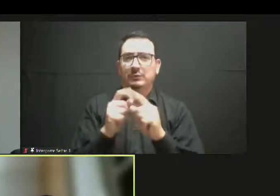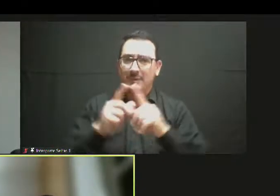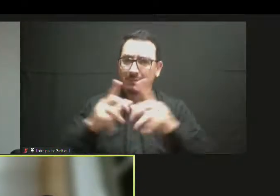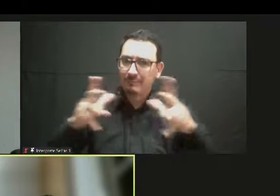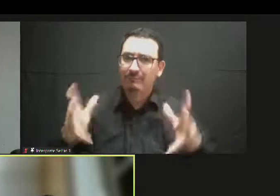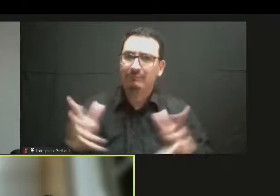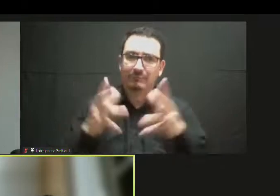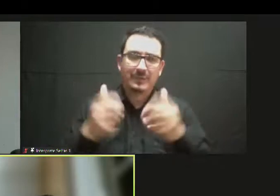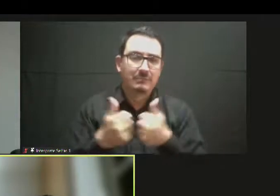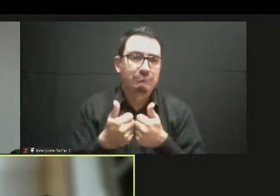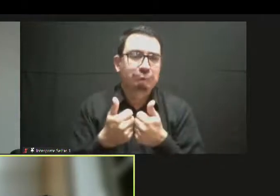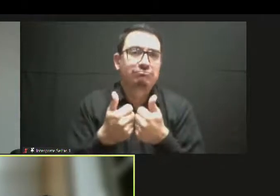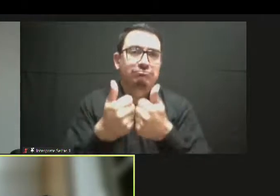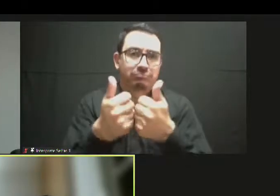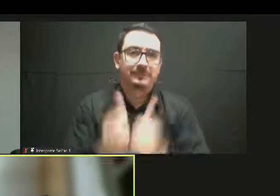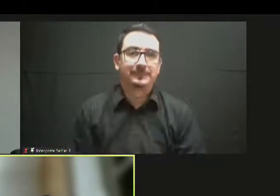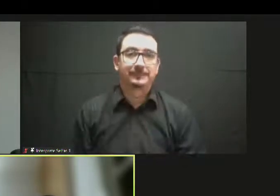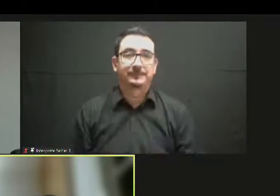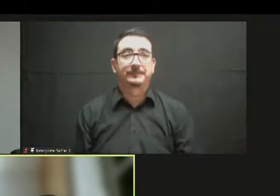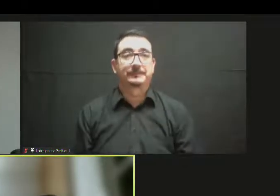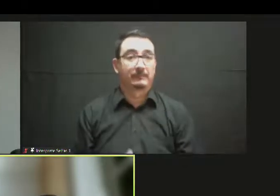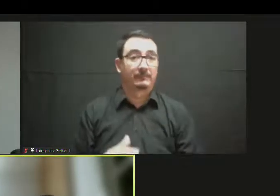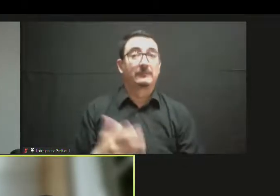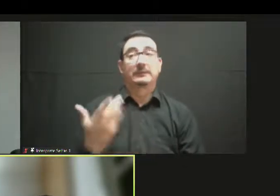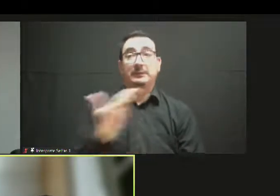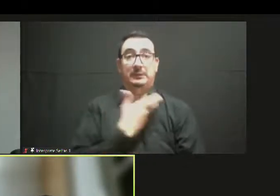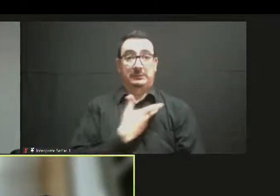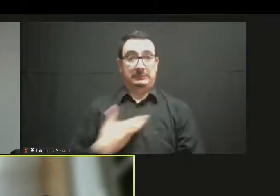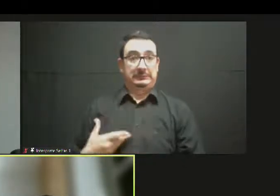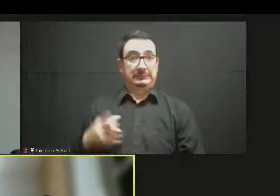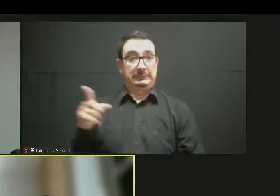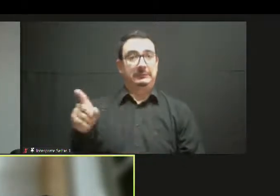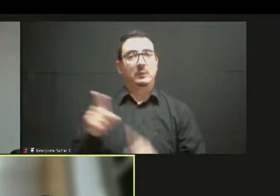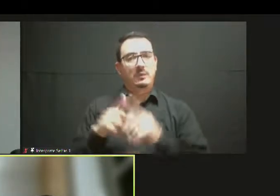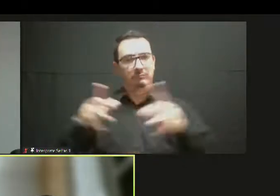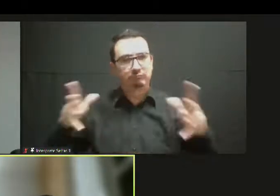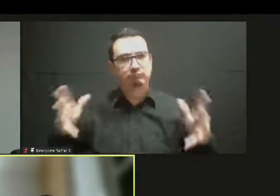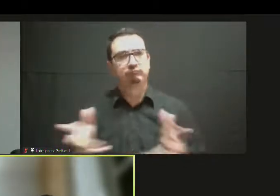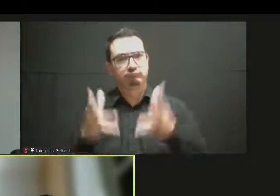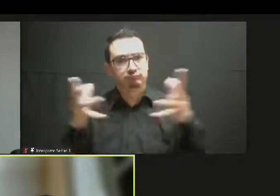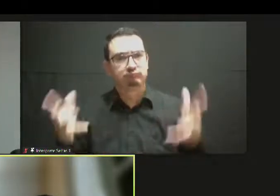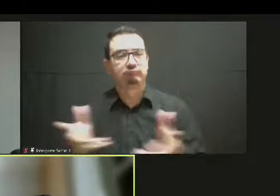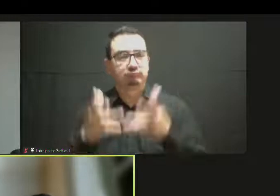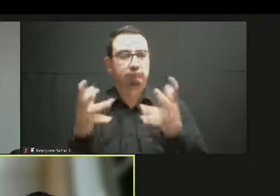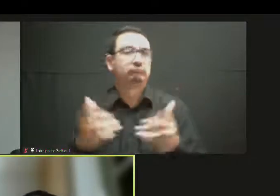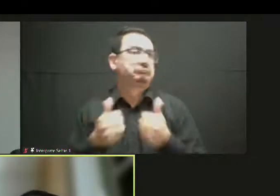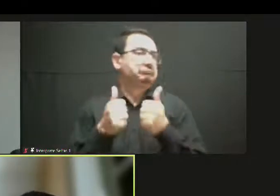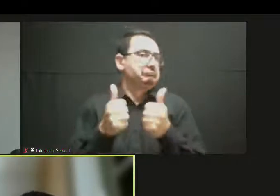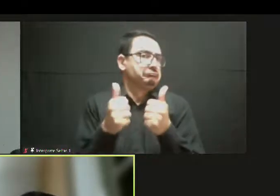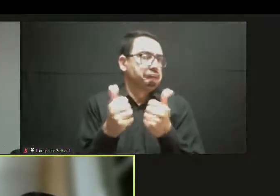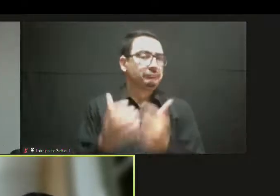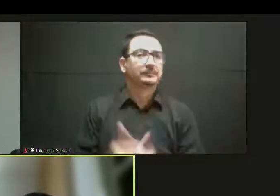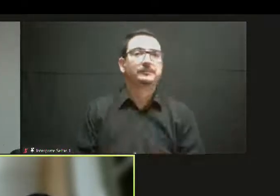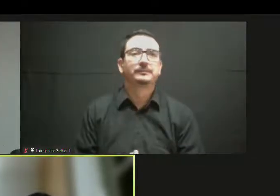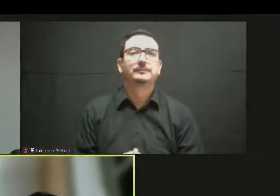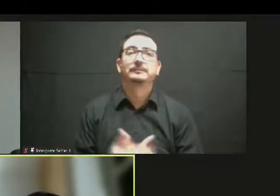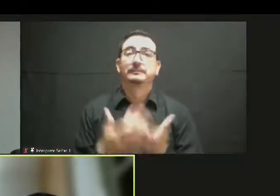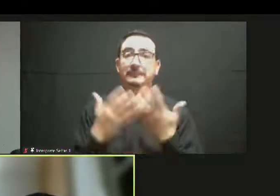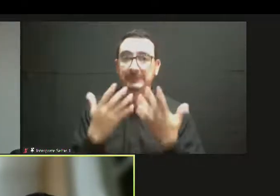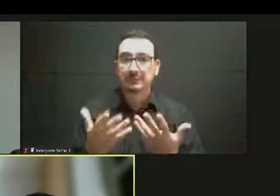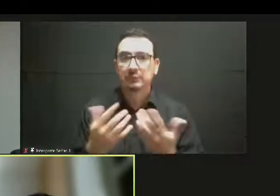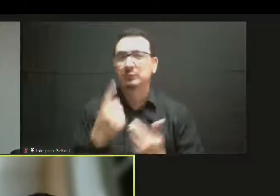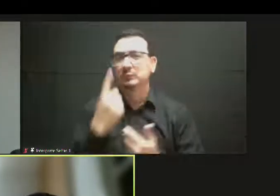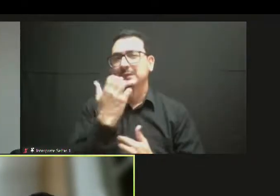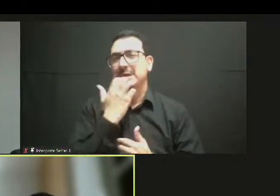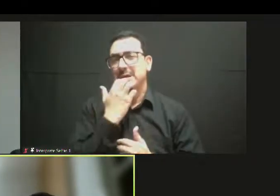leverage. If you just look at some of the sorts of gains that countries can make out of this, one is obviously directly employment. I mean, you see the